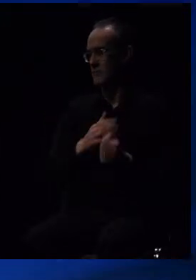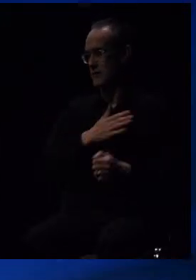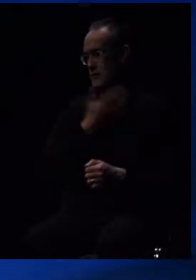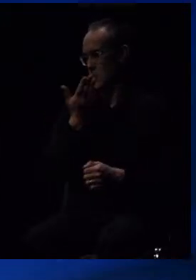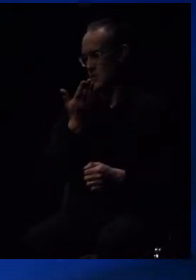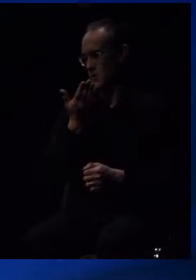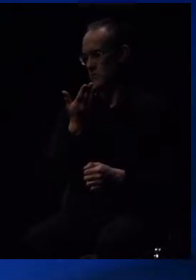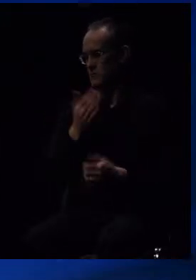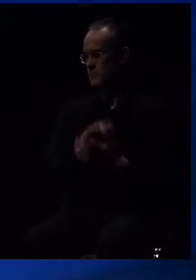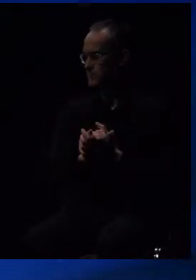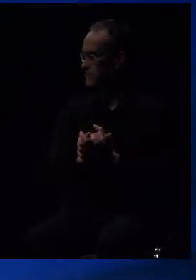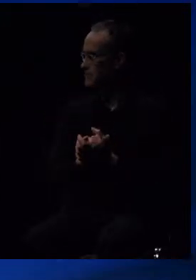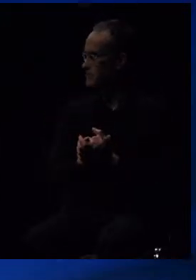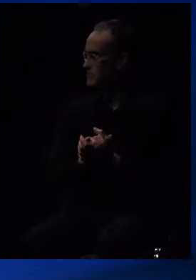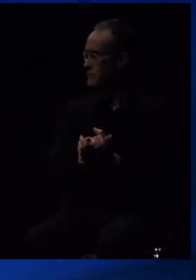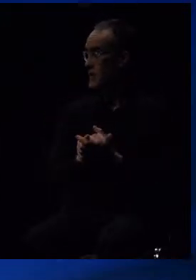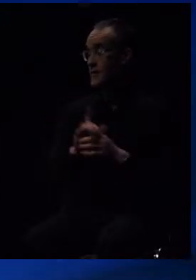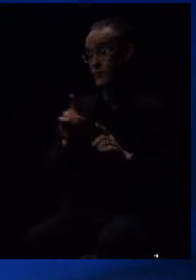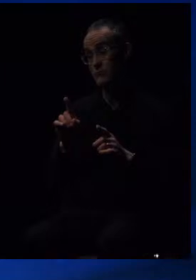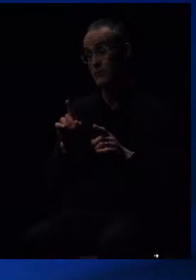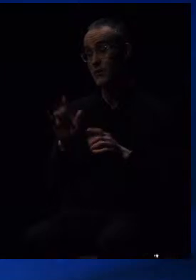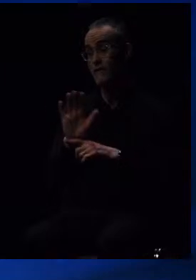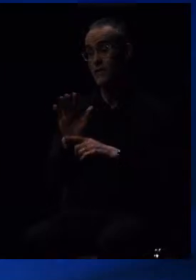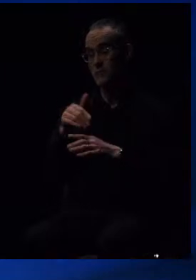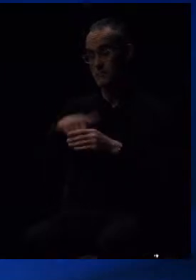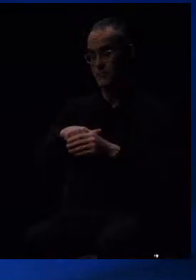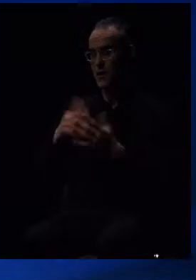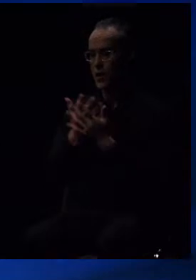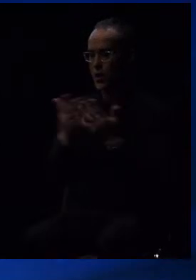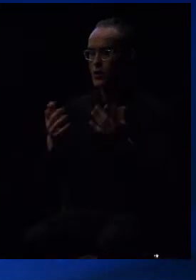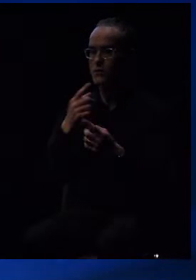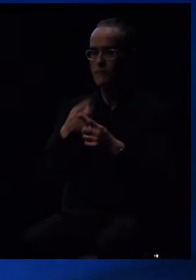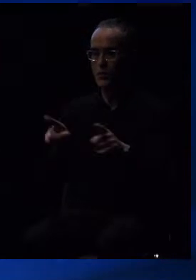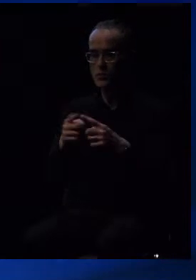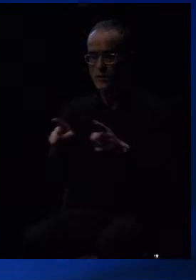of music, a lot of color, a lot of everything, apart from,